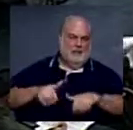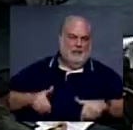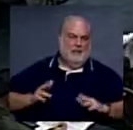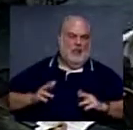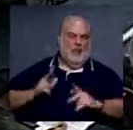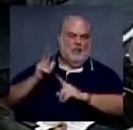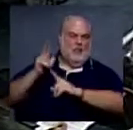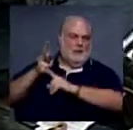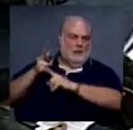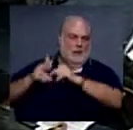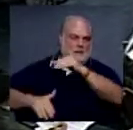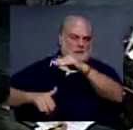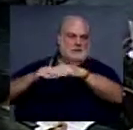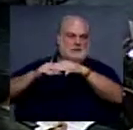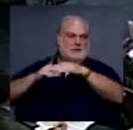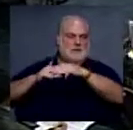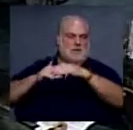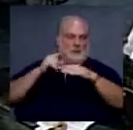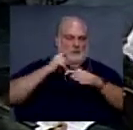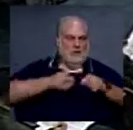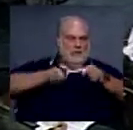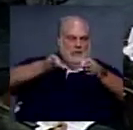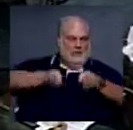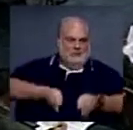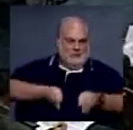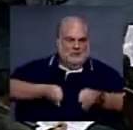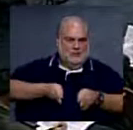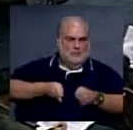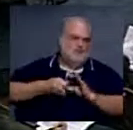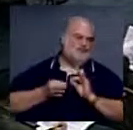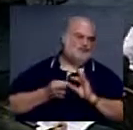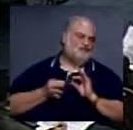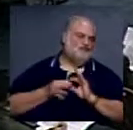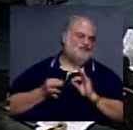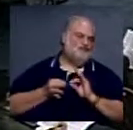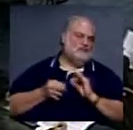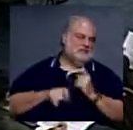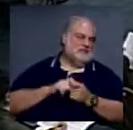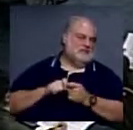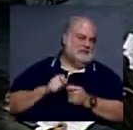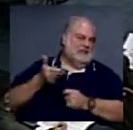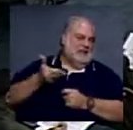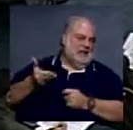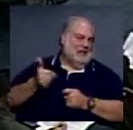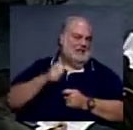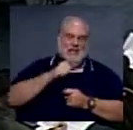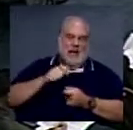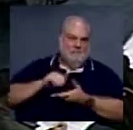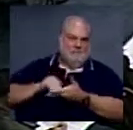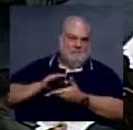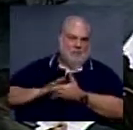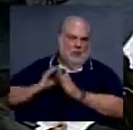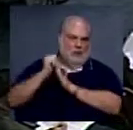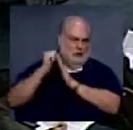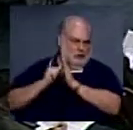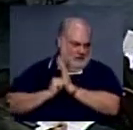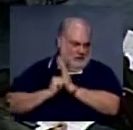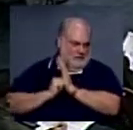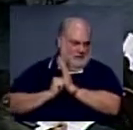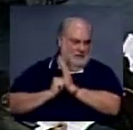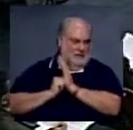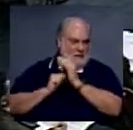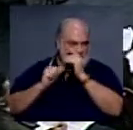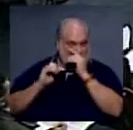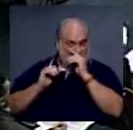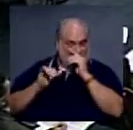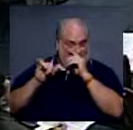3 minutes to individuals who wish to address specific items that are not already on our agenda,